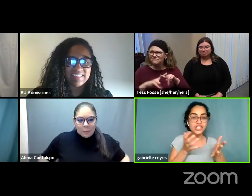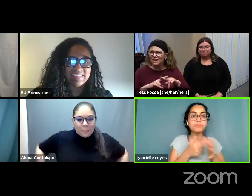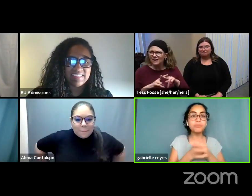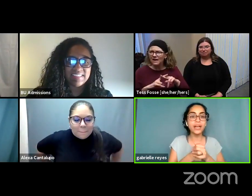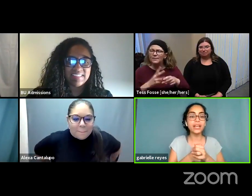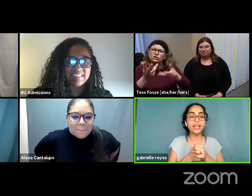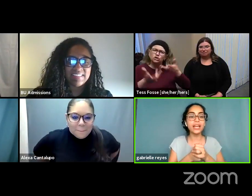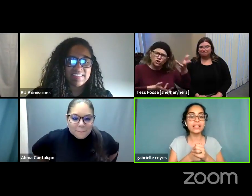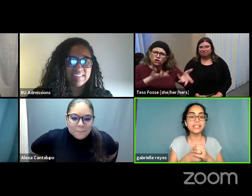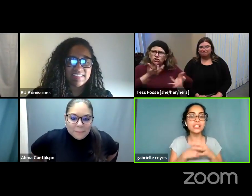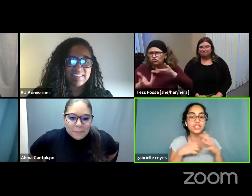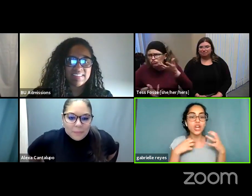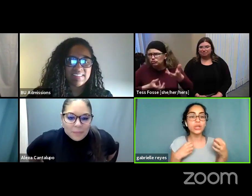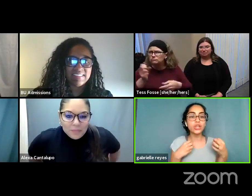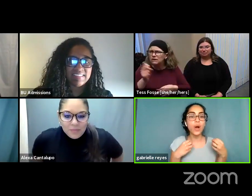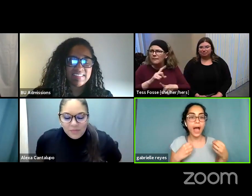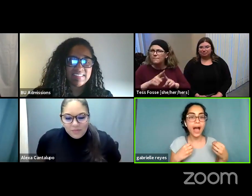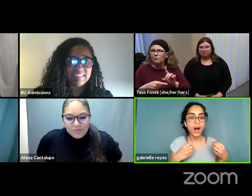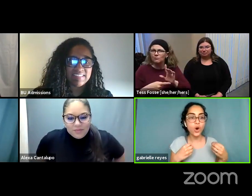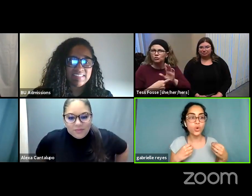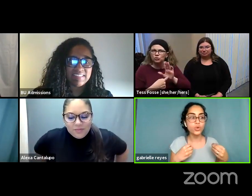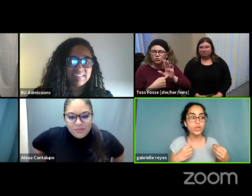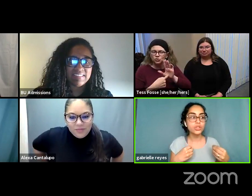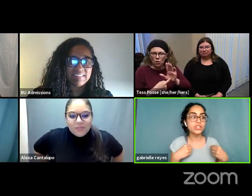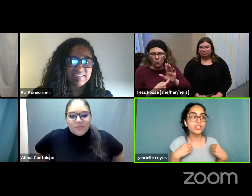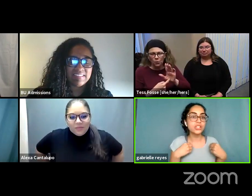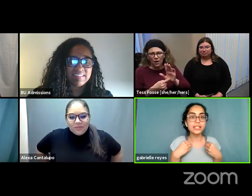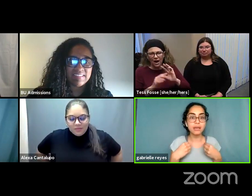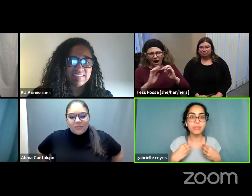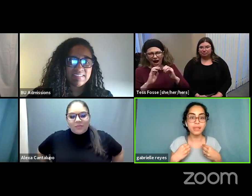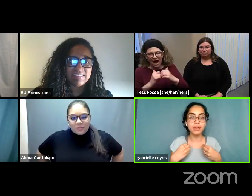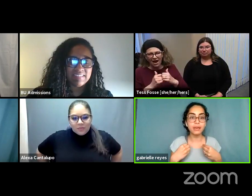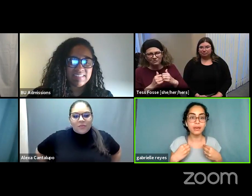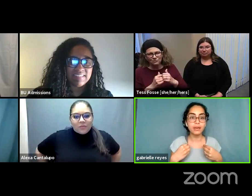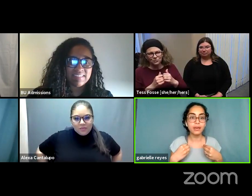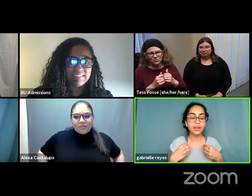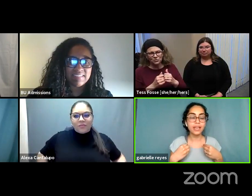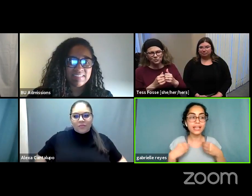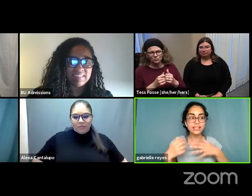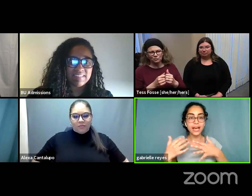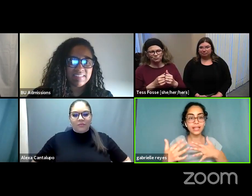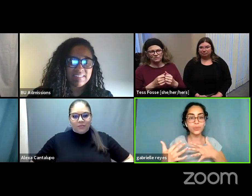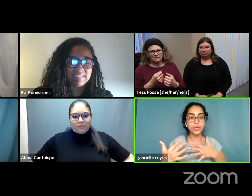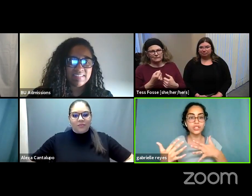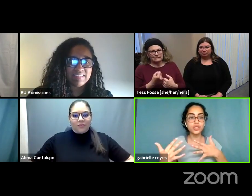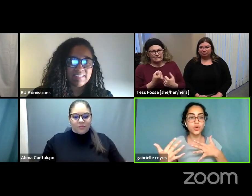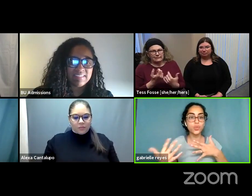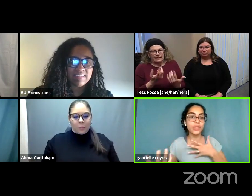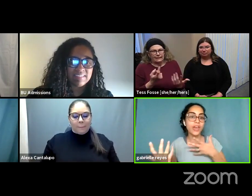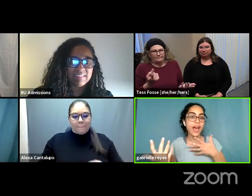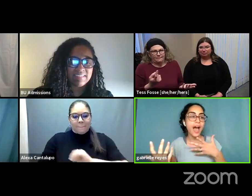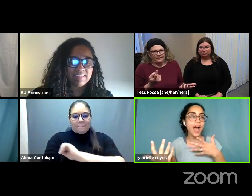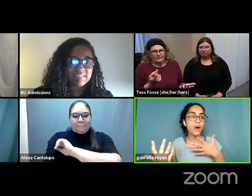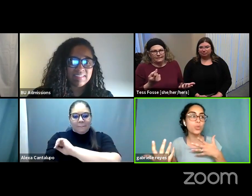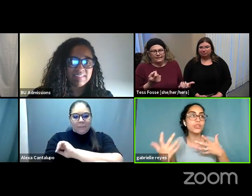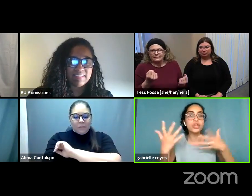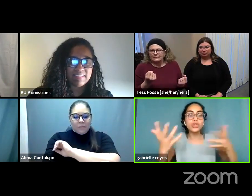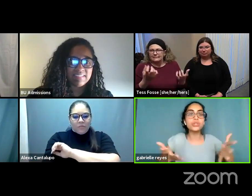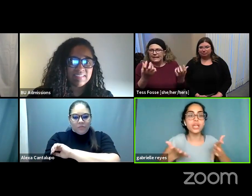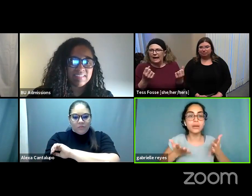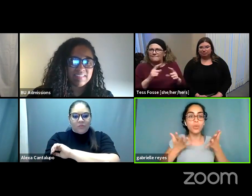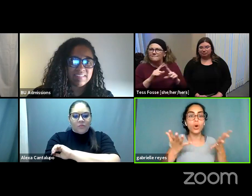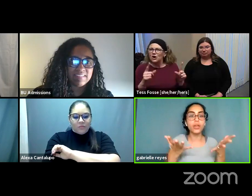gestures, but it's showing you how to say something in sign language